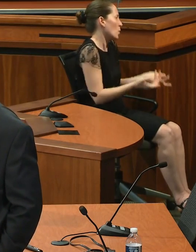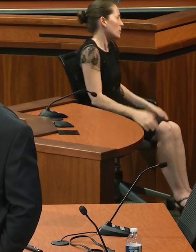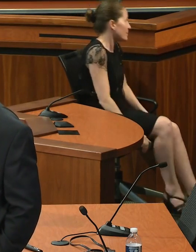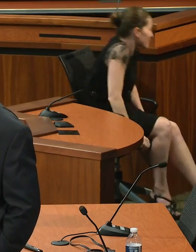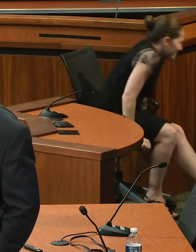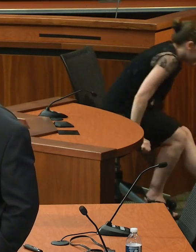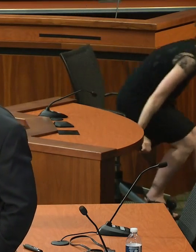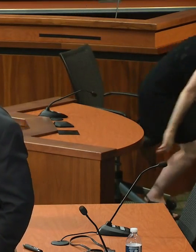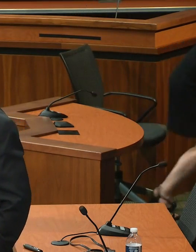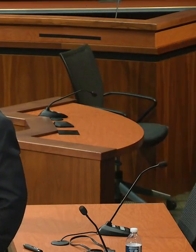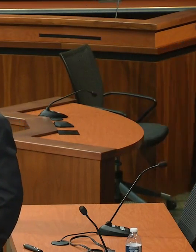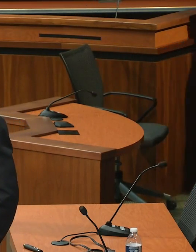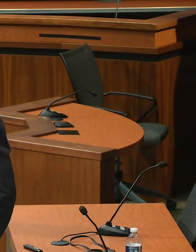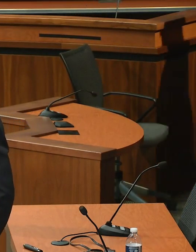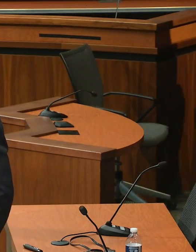Thank you.